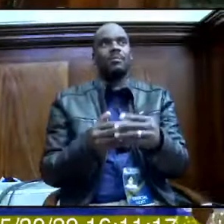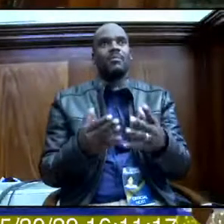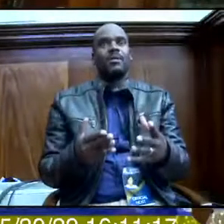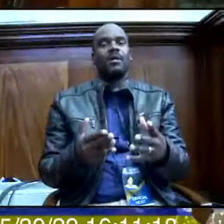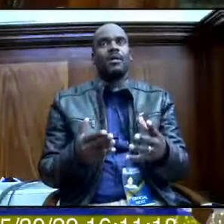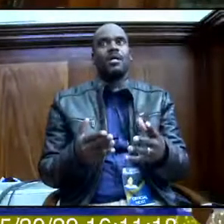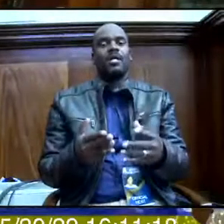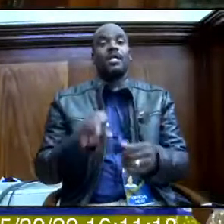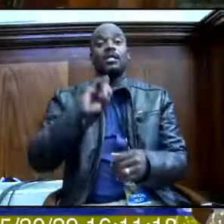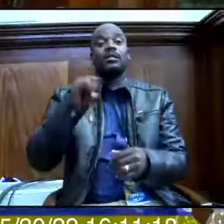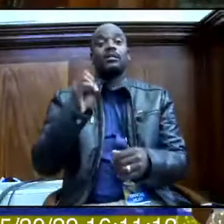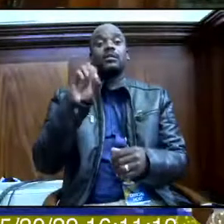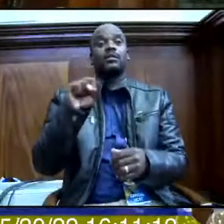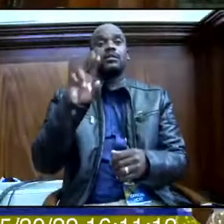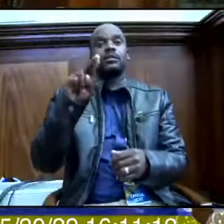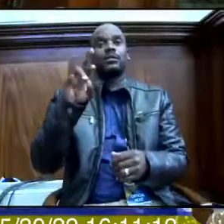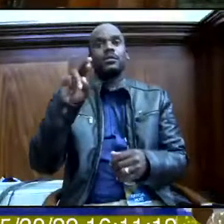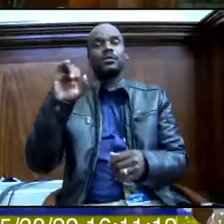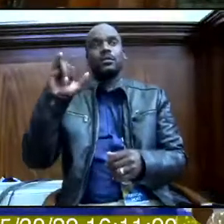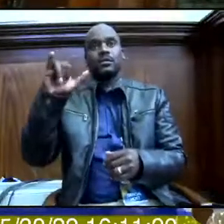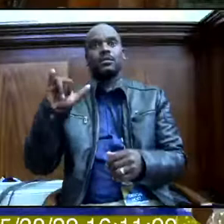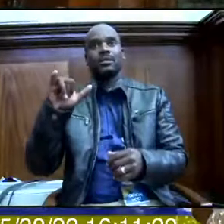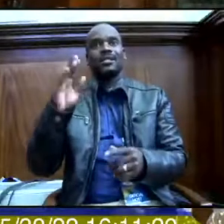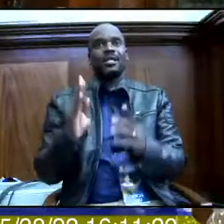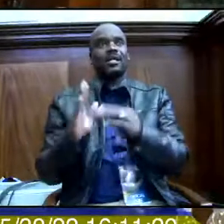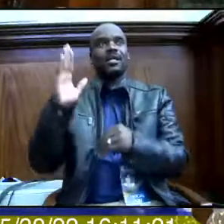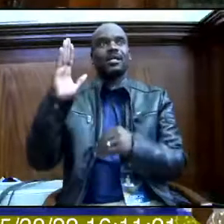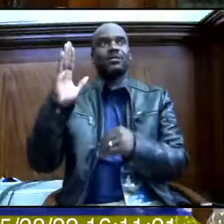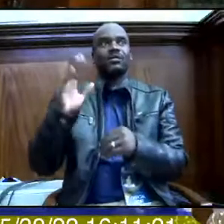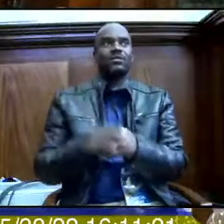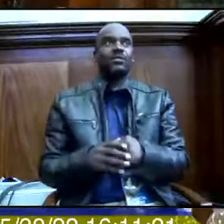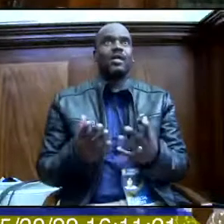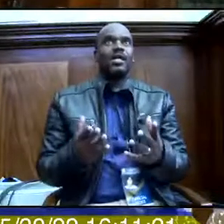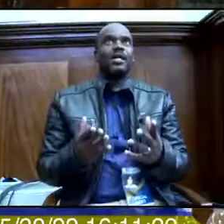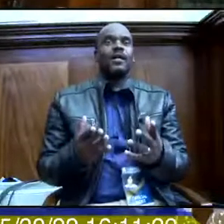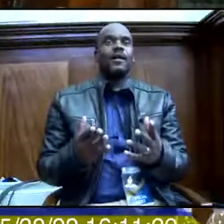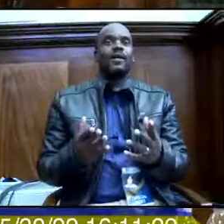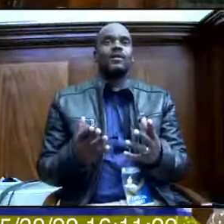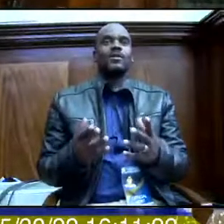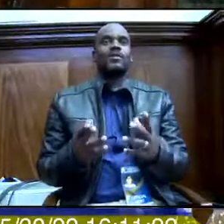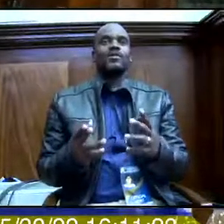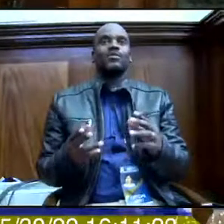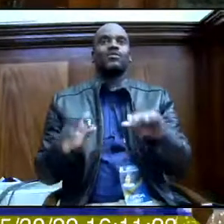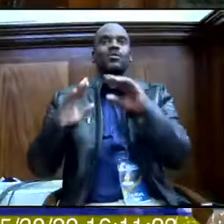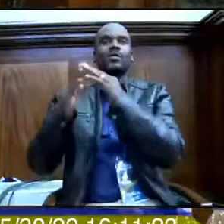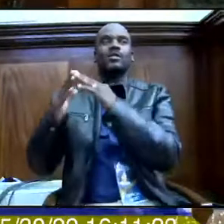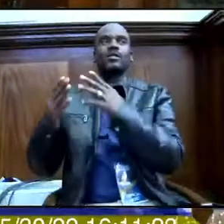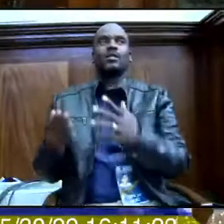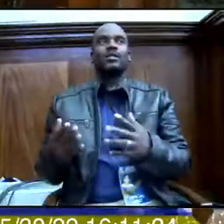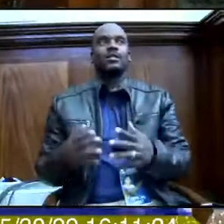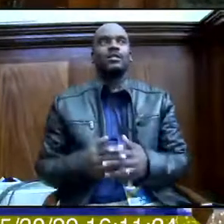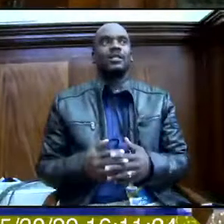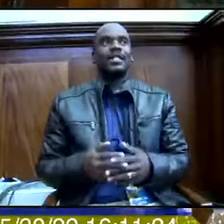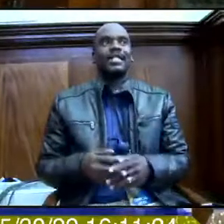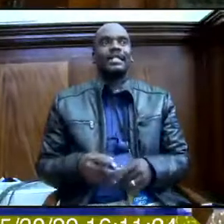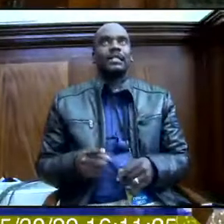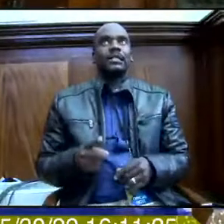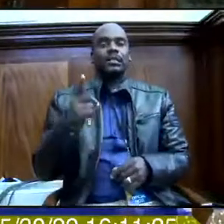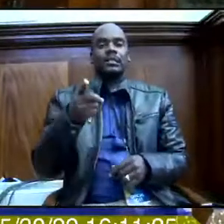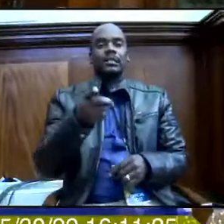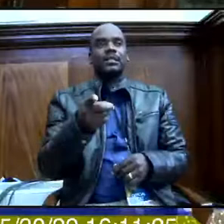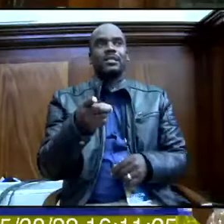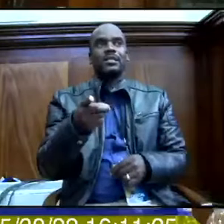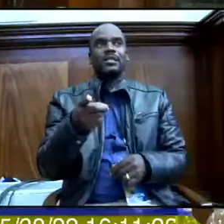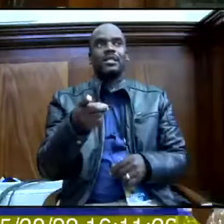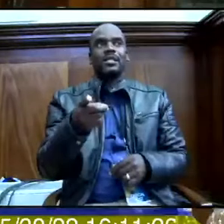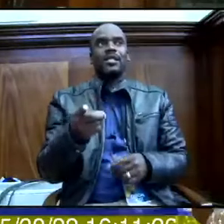raised the issue of a caring society so we are leaving this particular forum with is it possible to